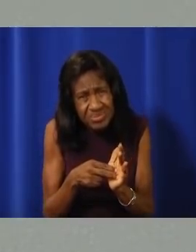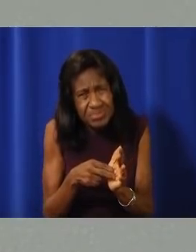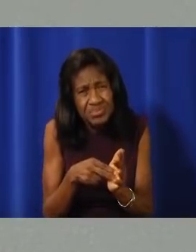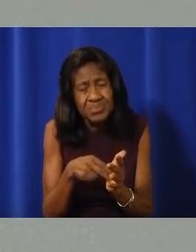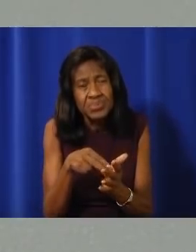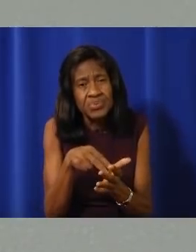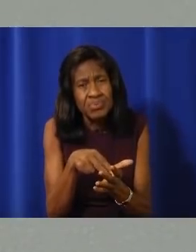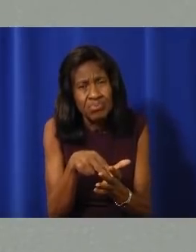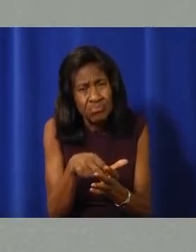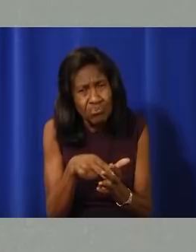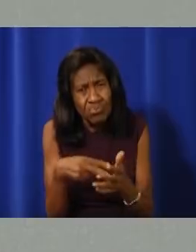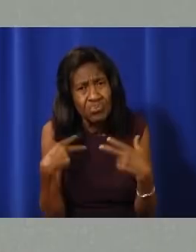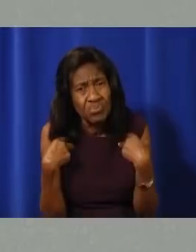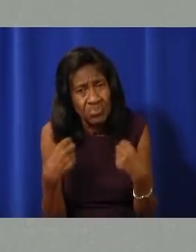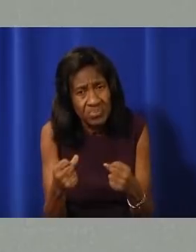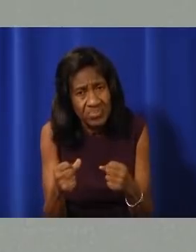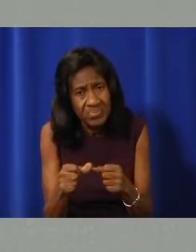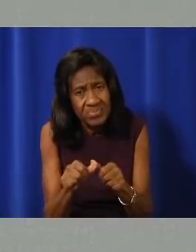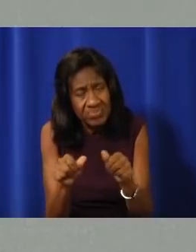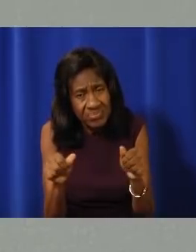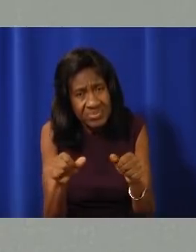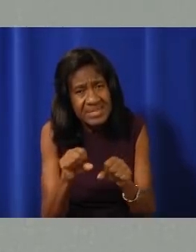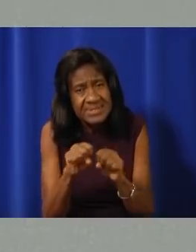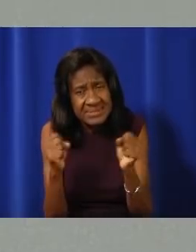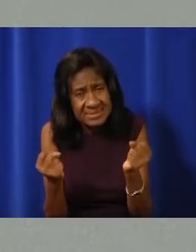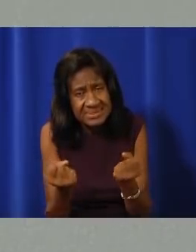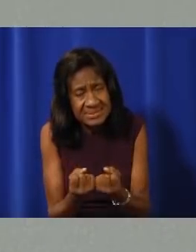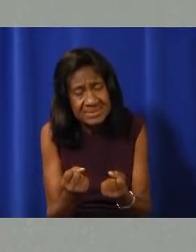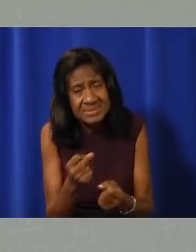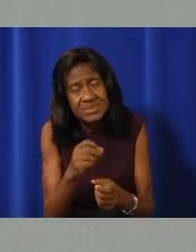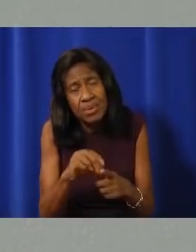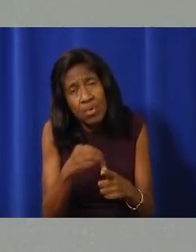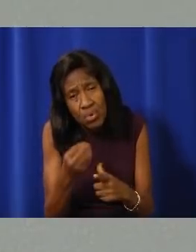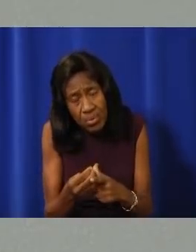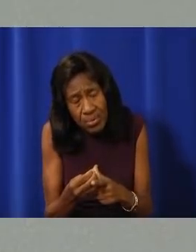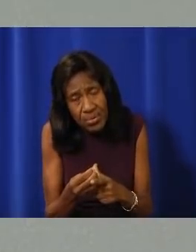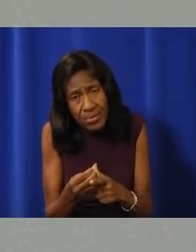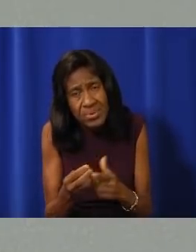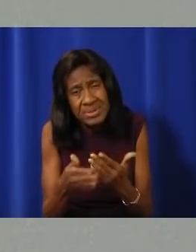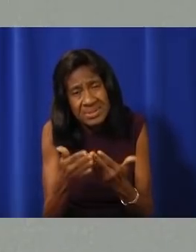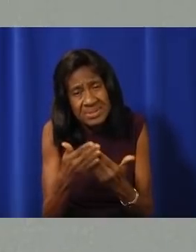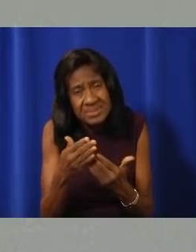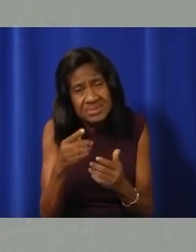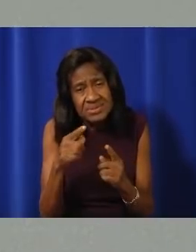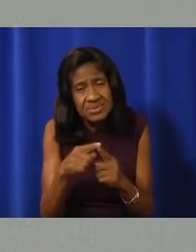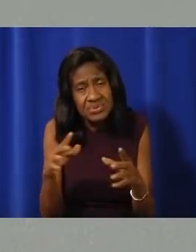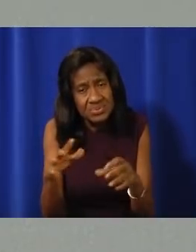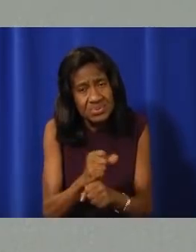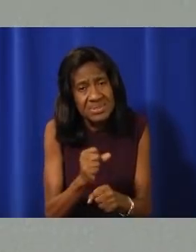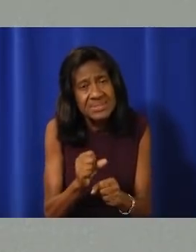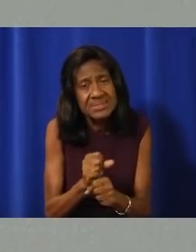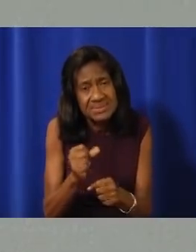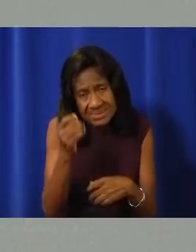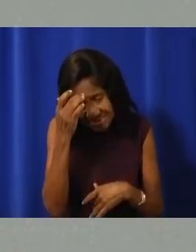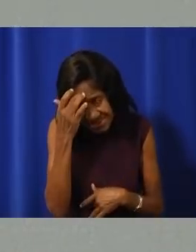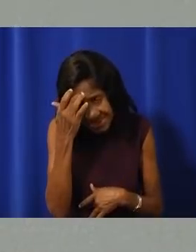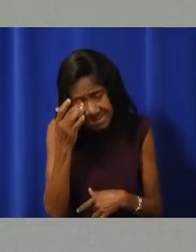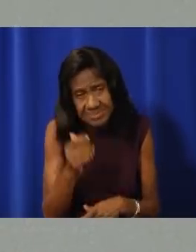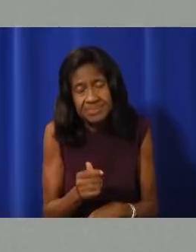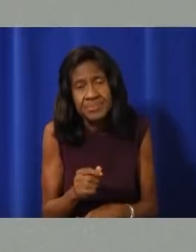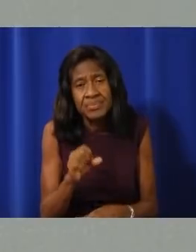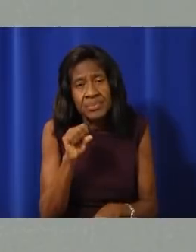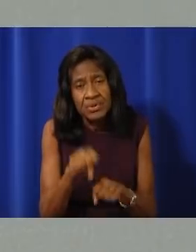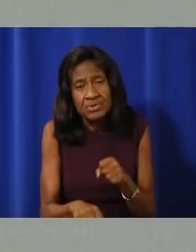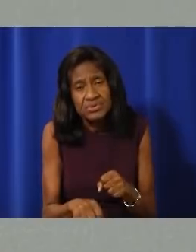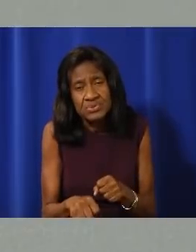significant facilities there to be able to manage any difficulties. So we're proposing to